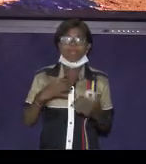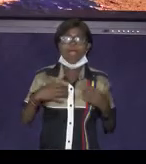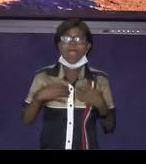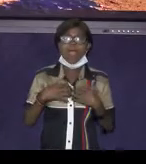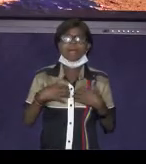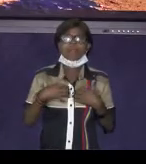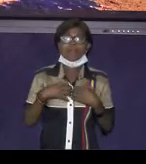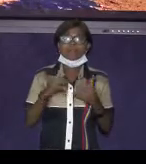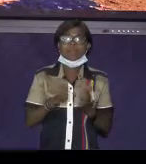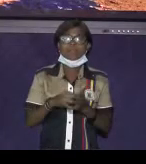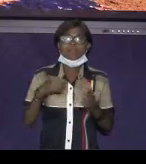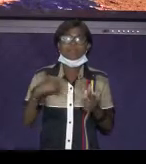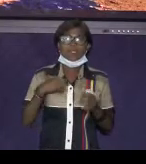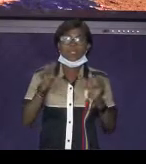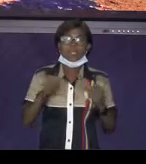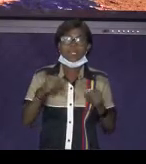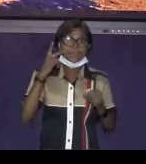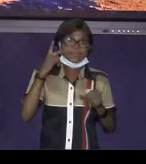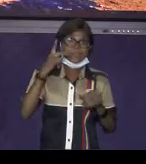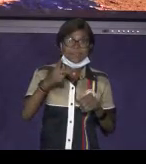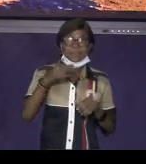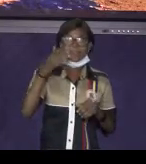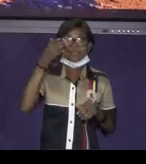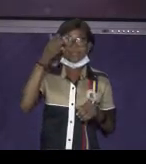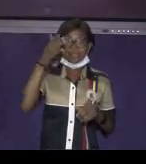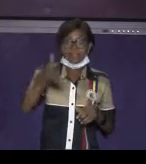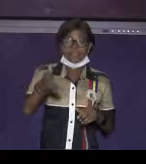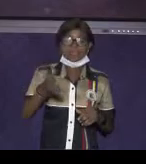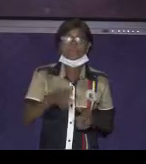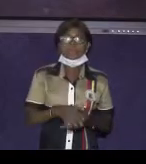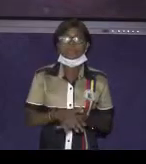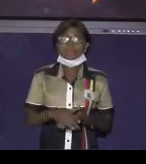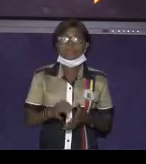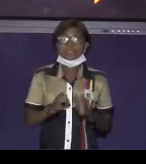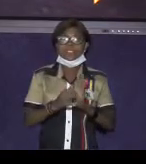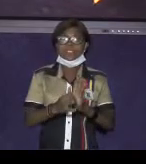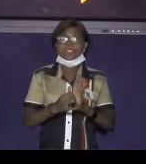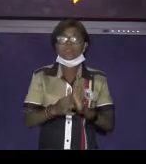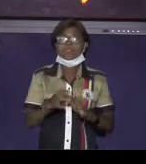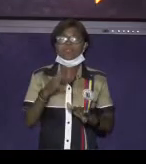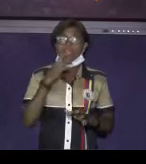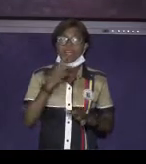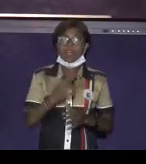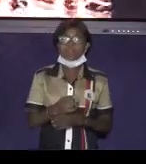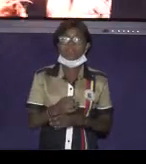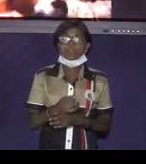we can find in this region. Examples of animals there,